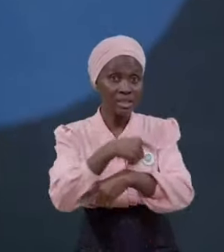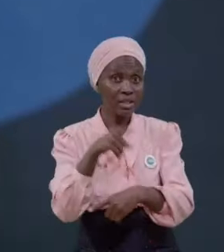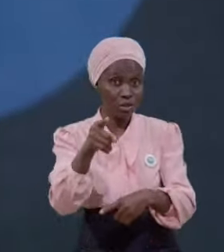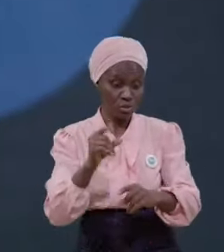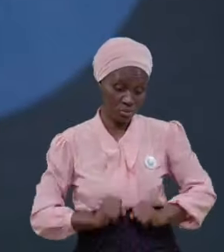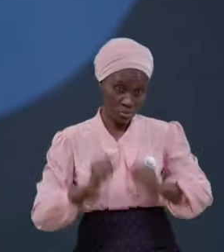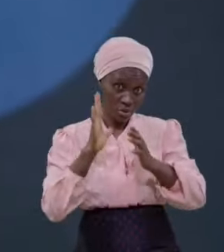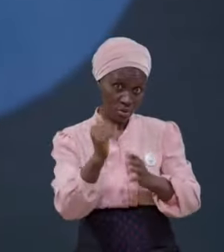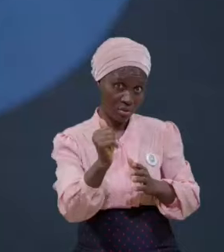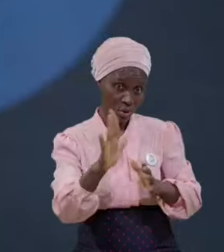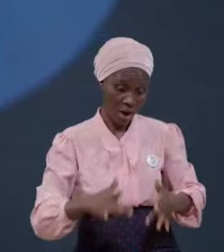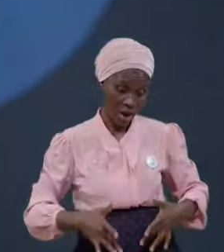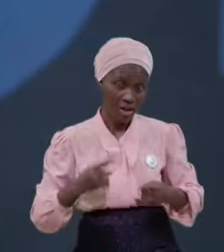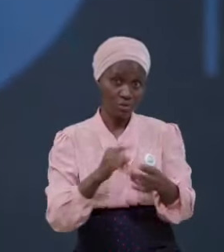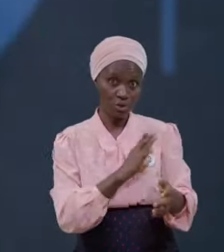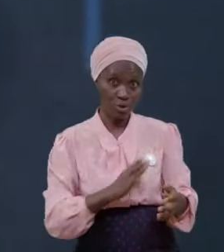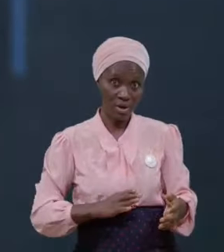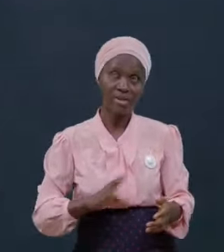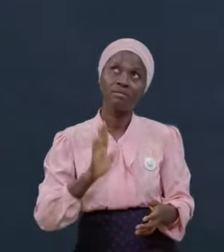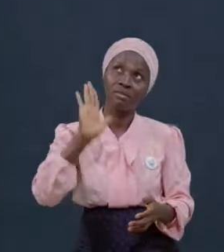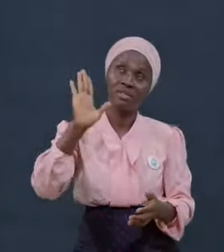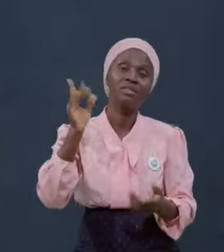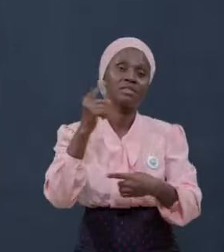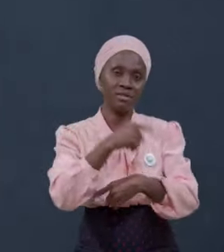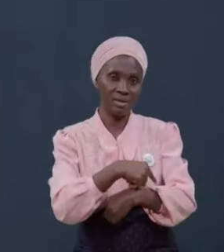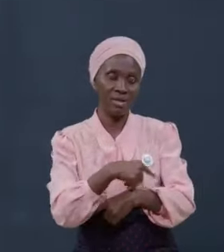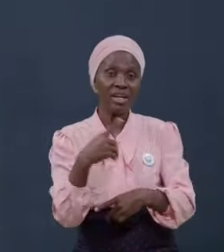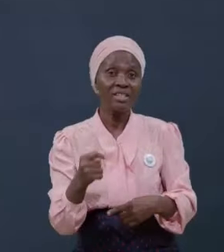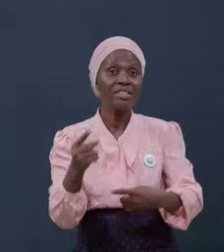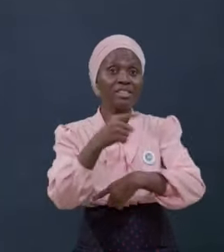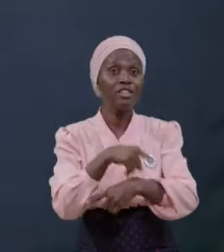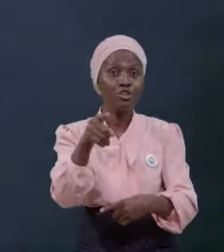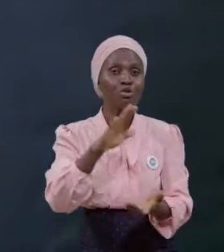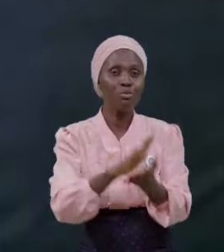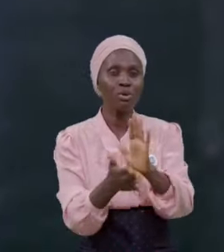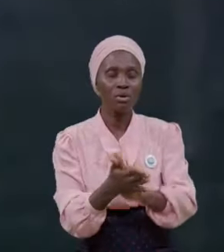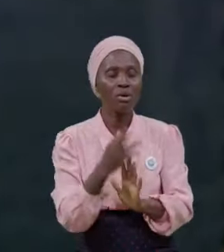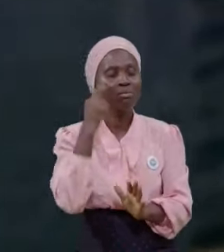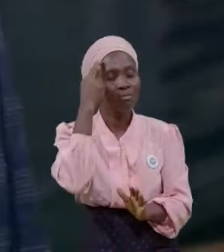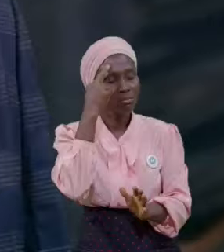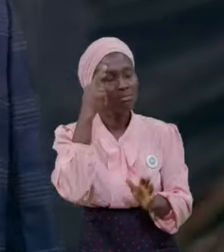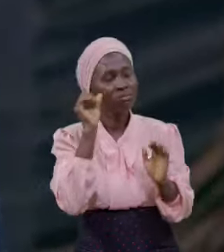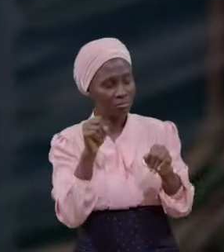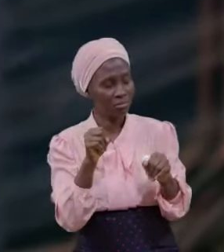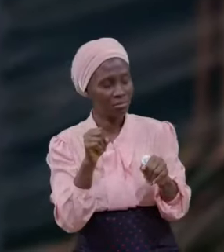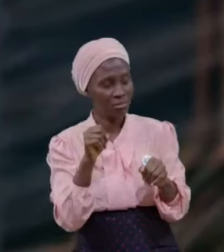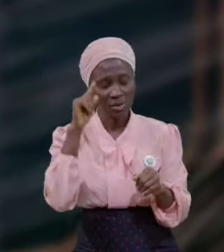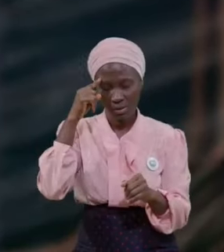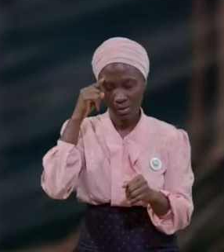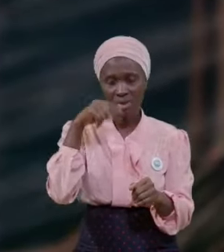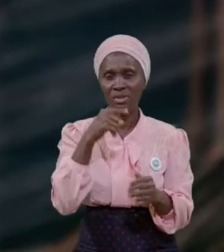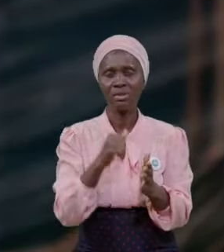become reasonable and you say, what happens if I die almost